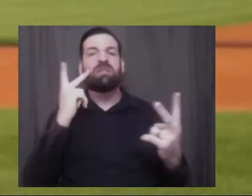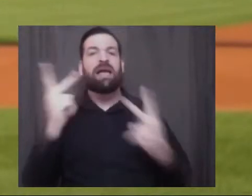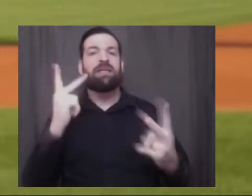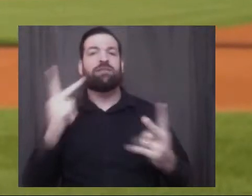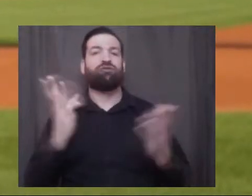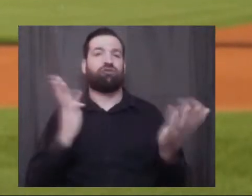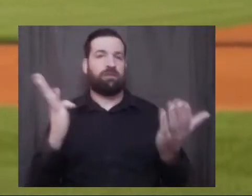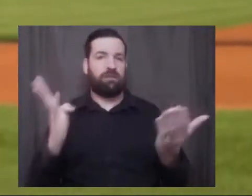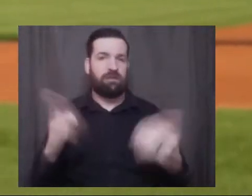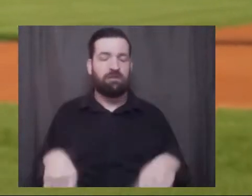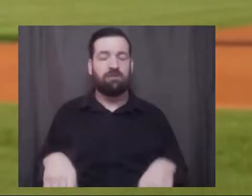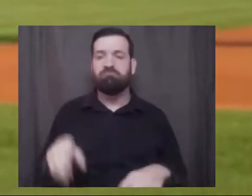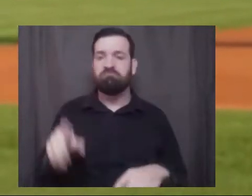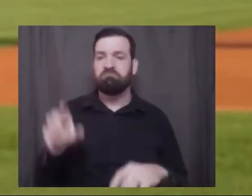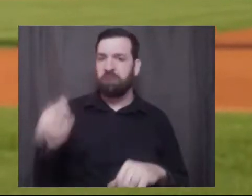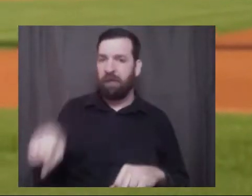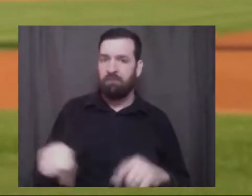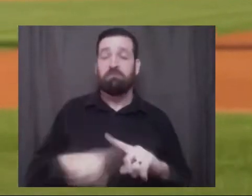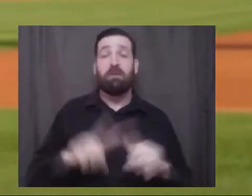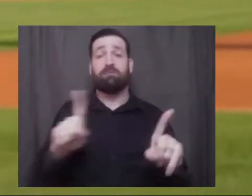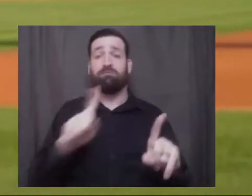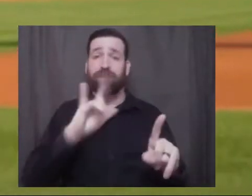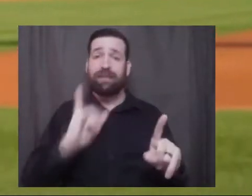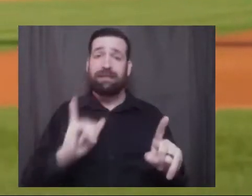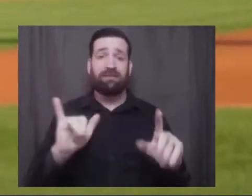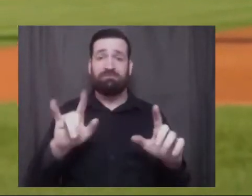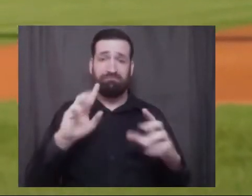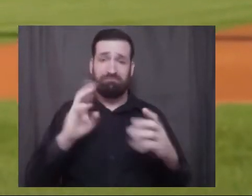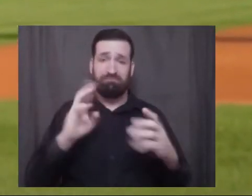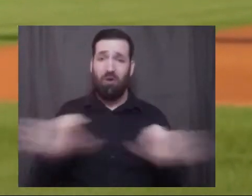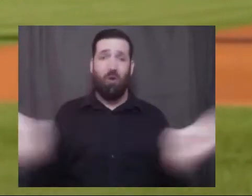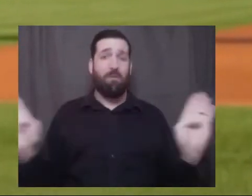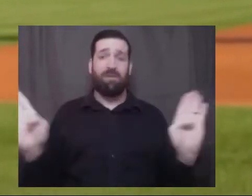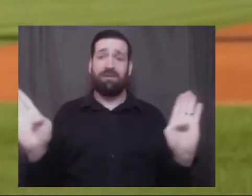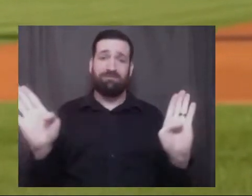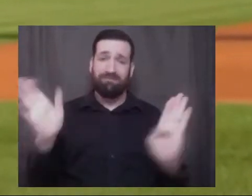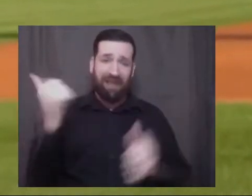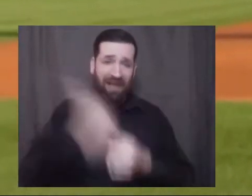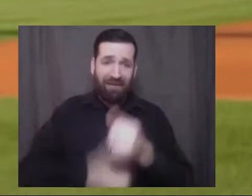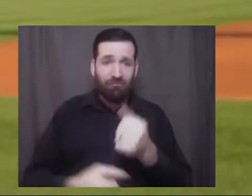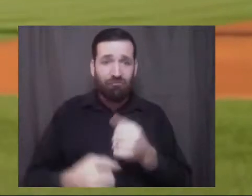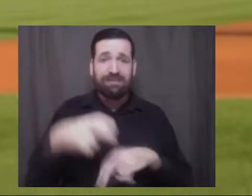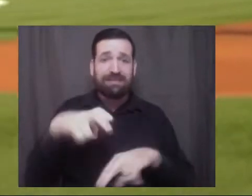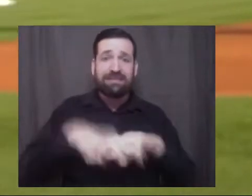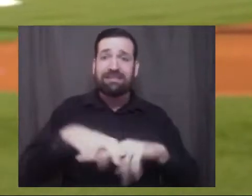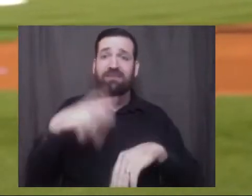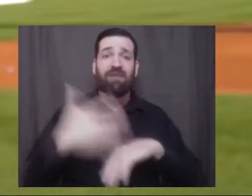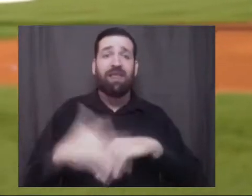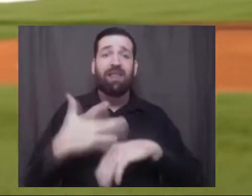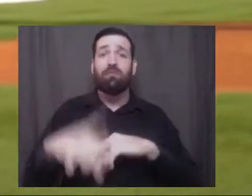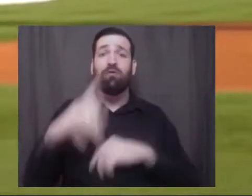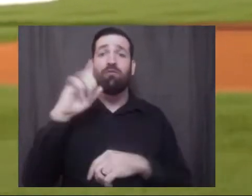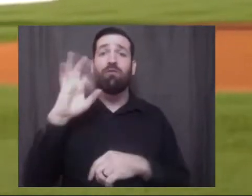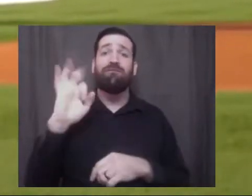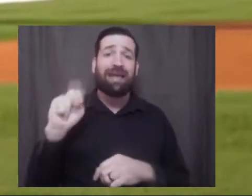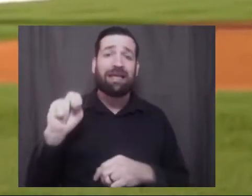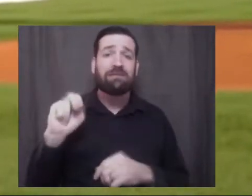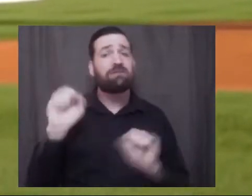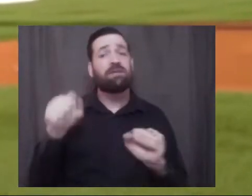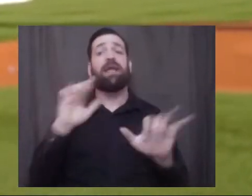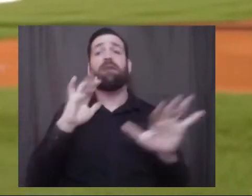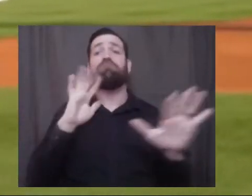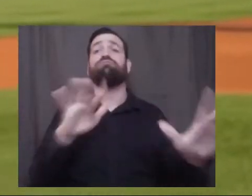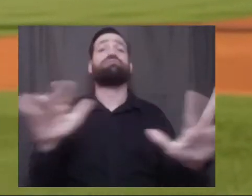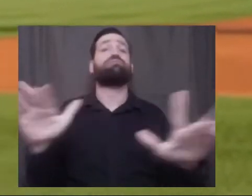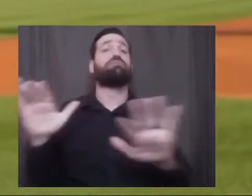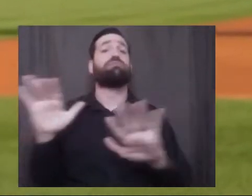But really, we're sort of wide open back. Every seat is available for fans, and they can move about the ballpark. So we're getting